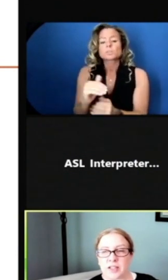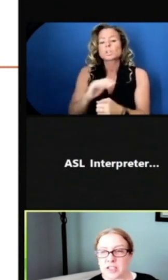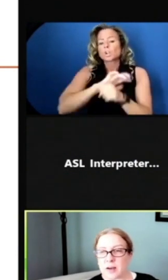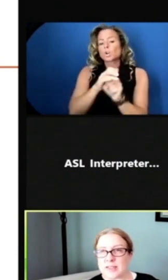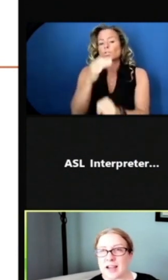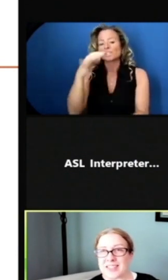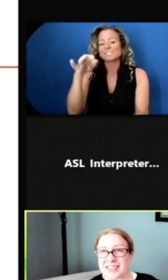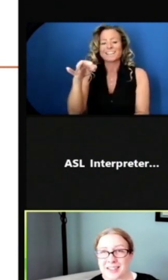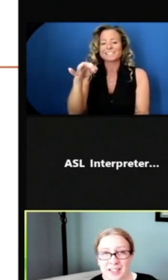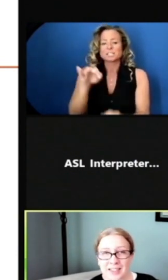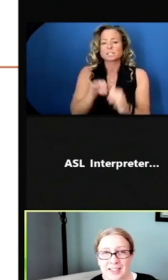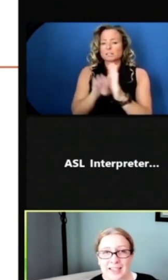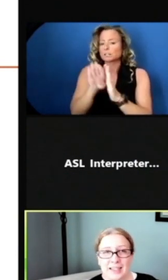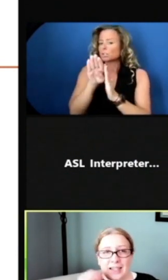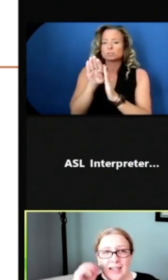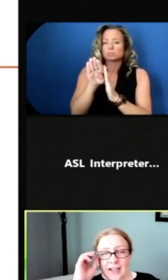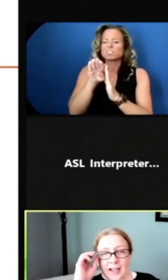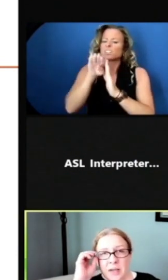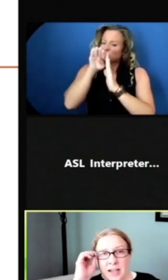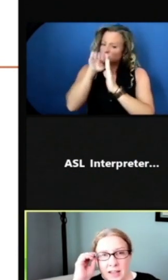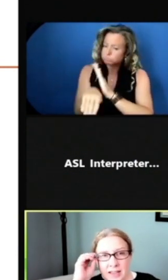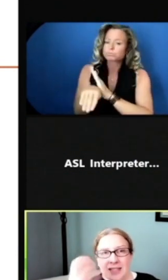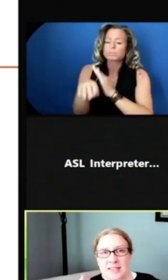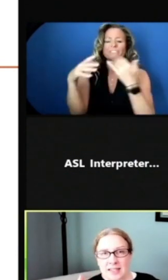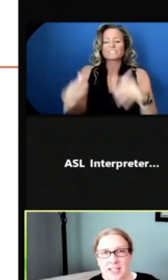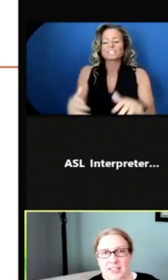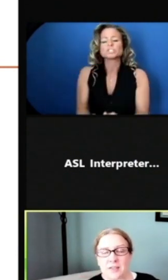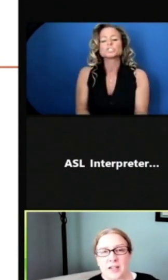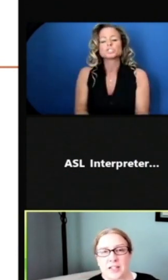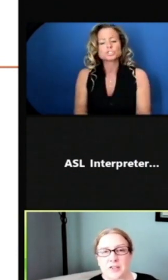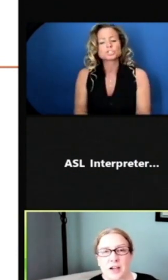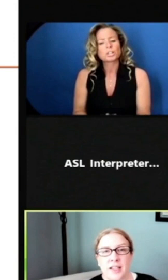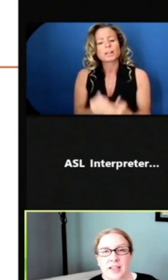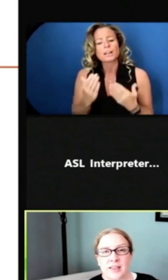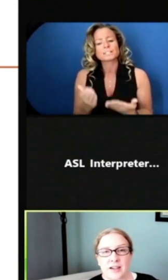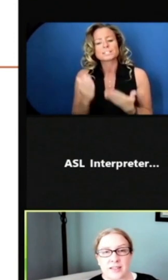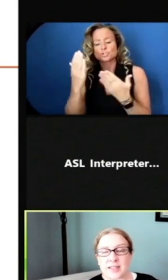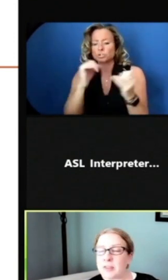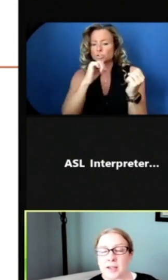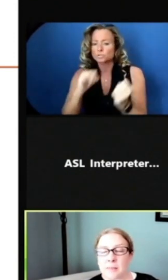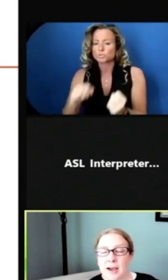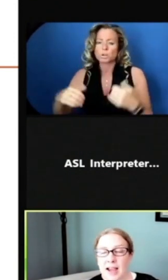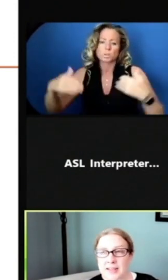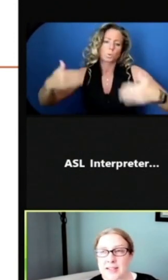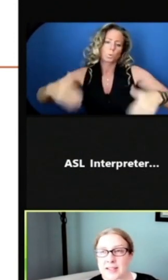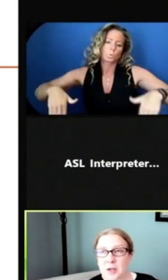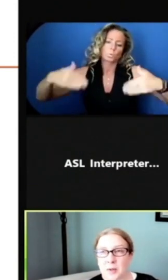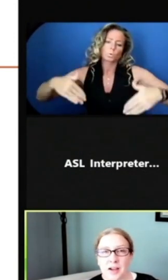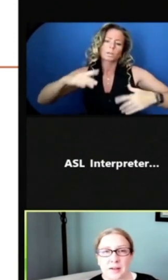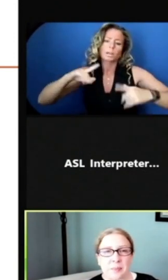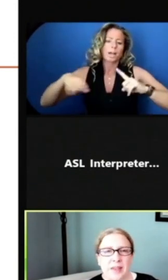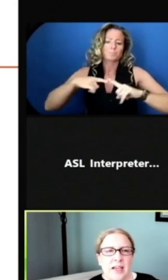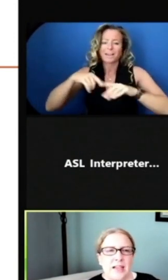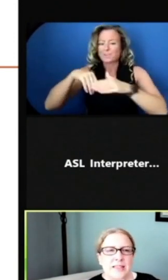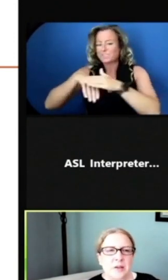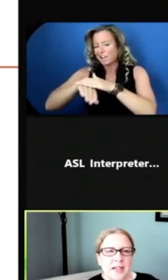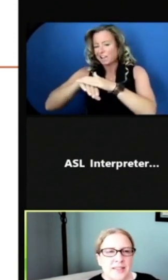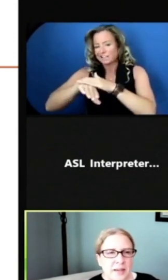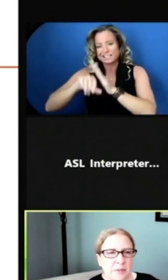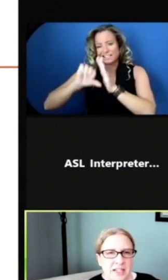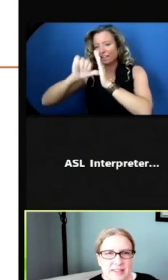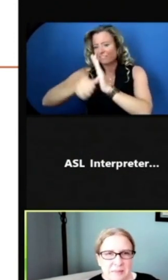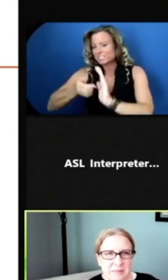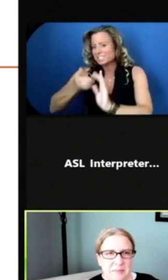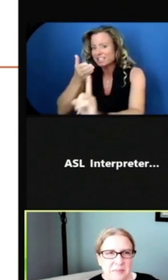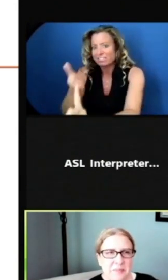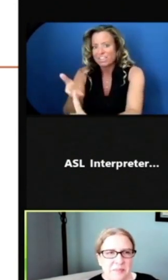uptake really drops off significantly. And this is suggesting very strongly that there's something about access going on. So next